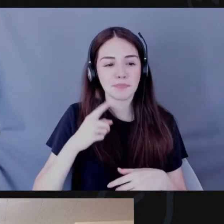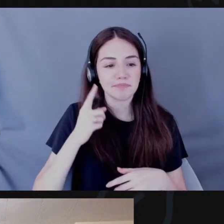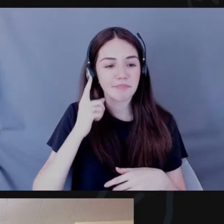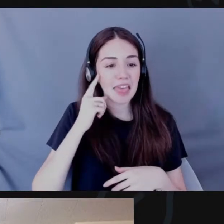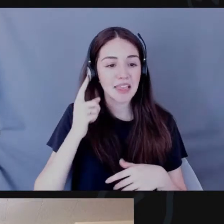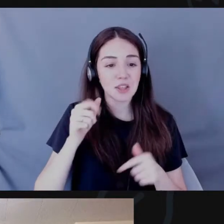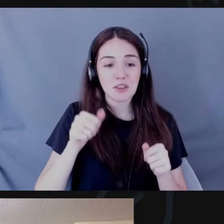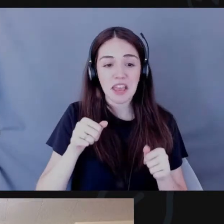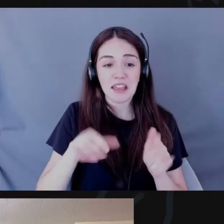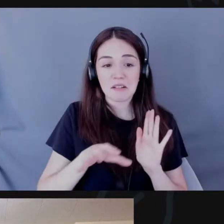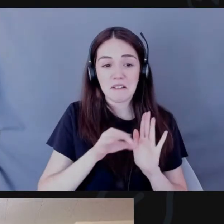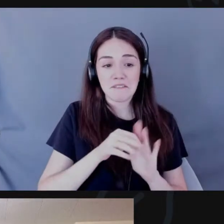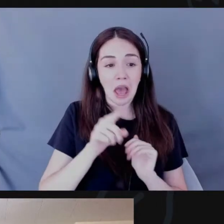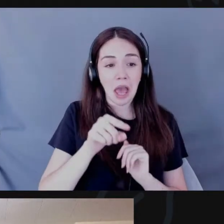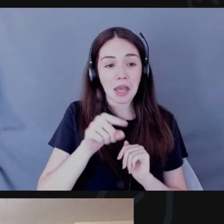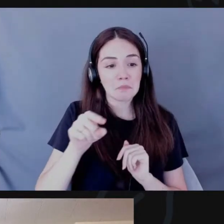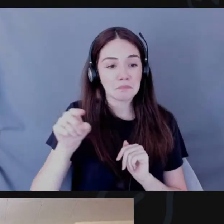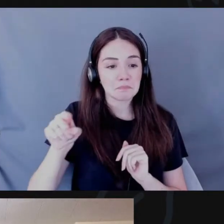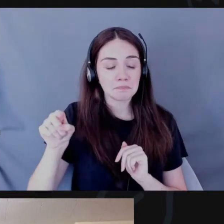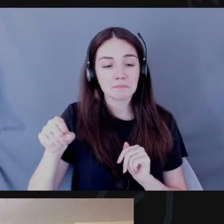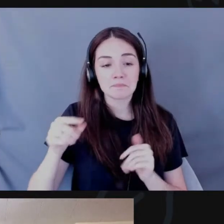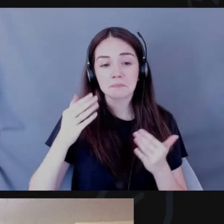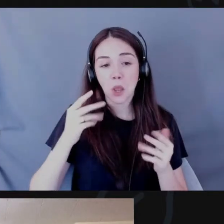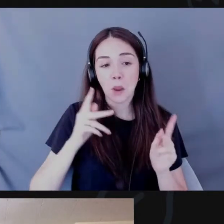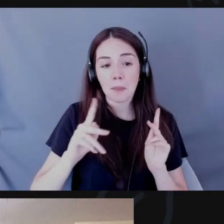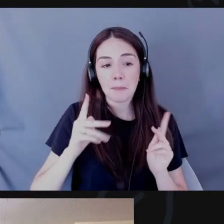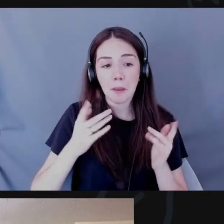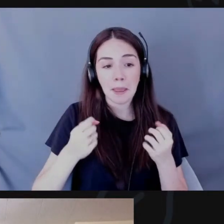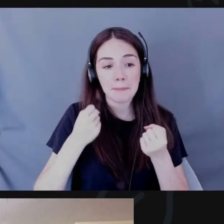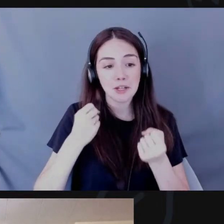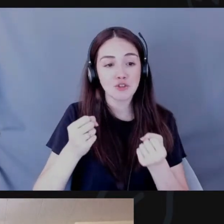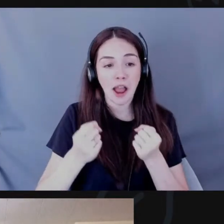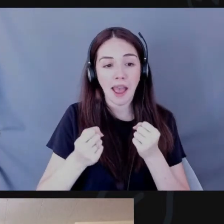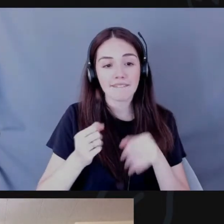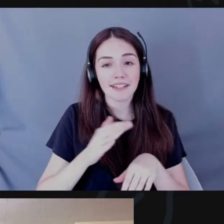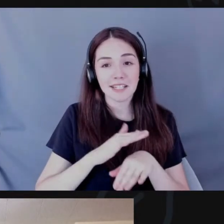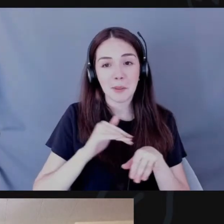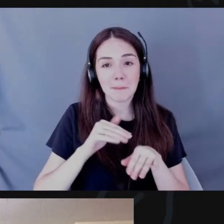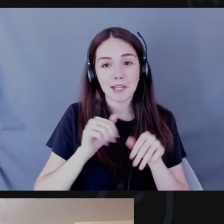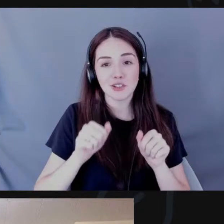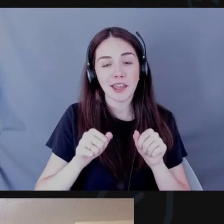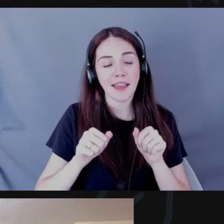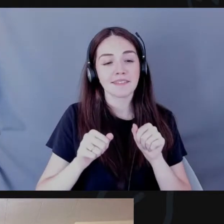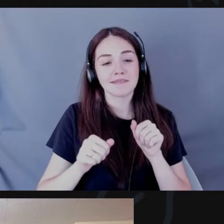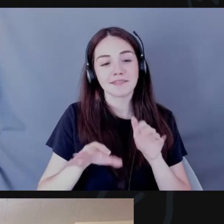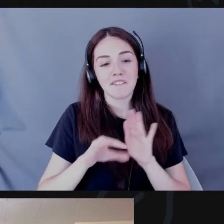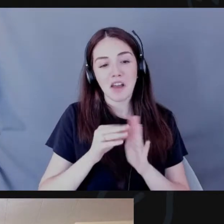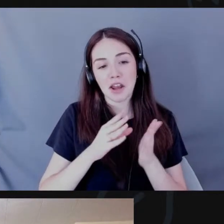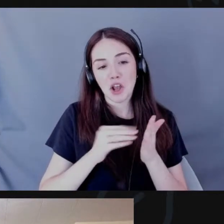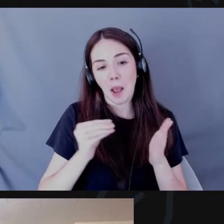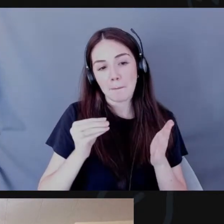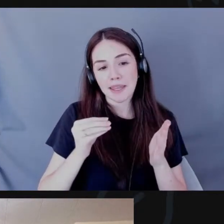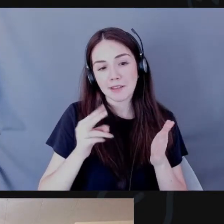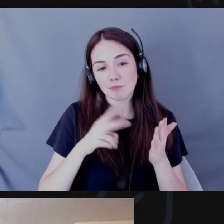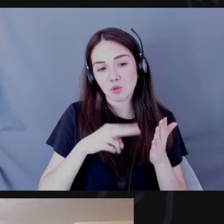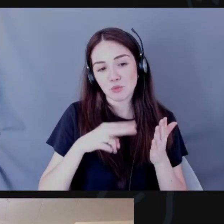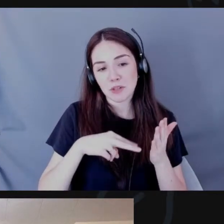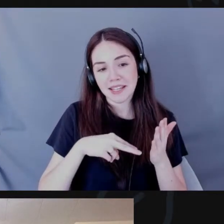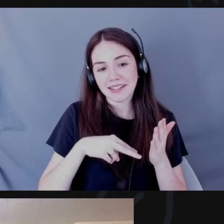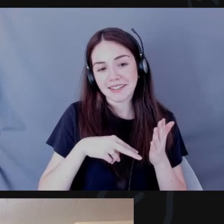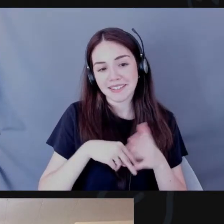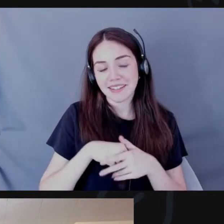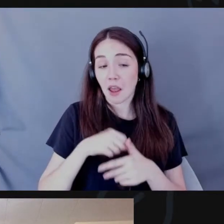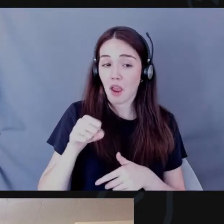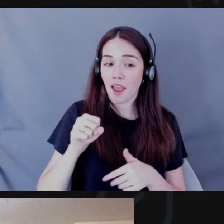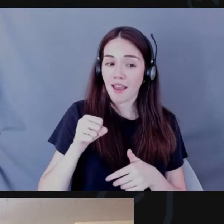and I'm hoping that people on the way to the beach can maybe pick up a copy, and that could be their beach reading. And yeah, that